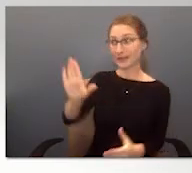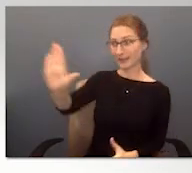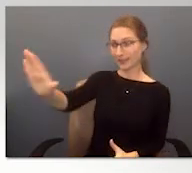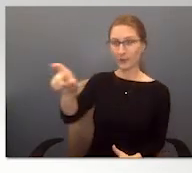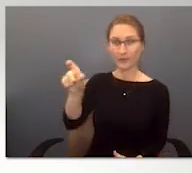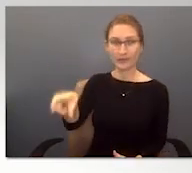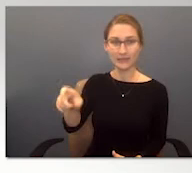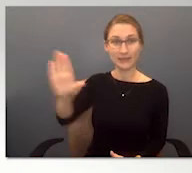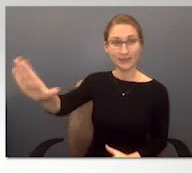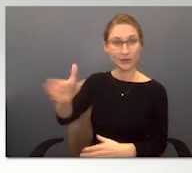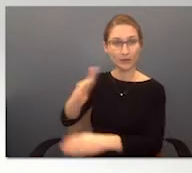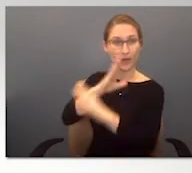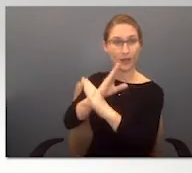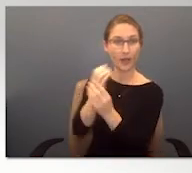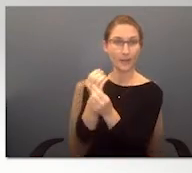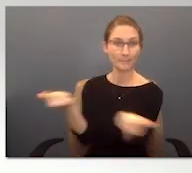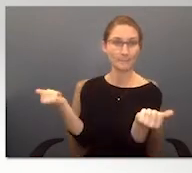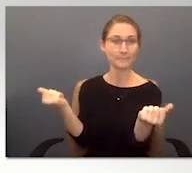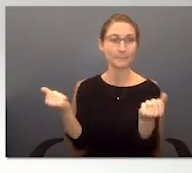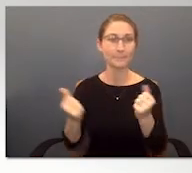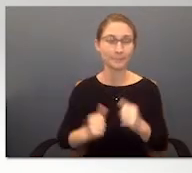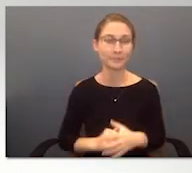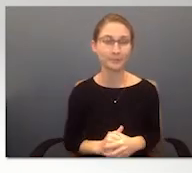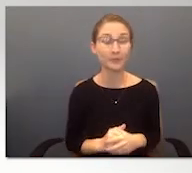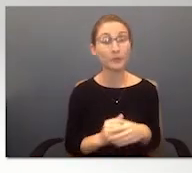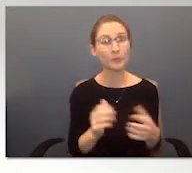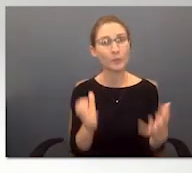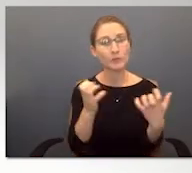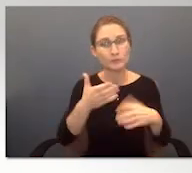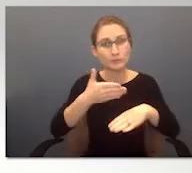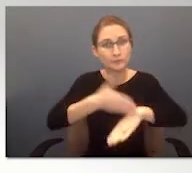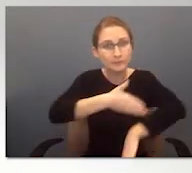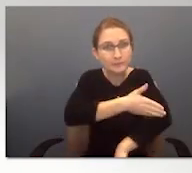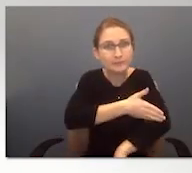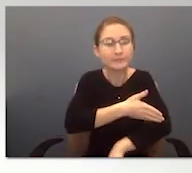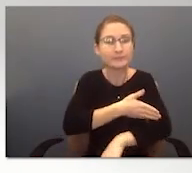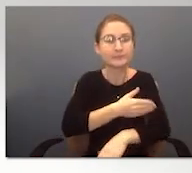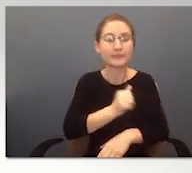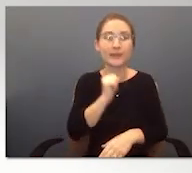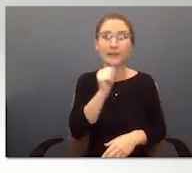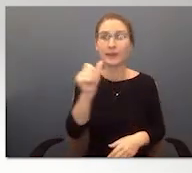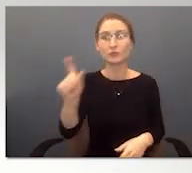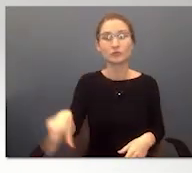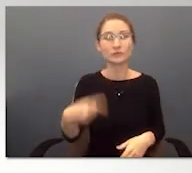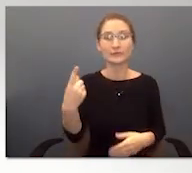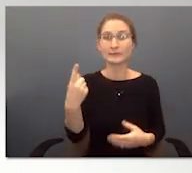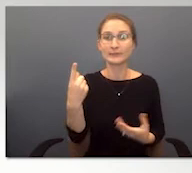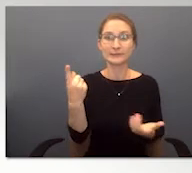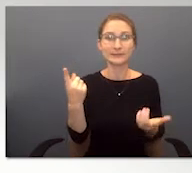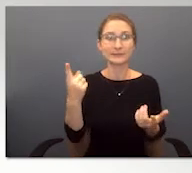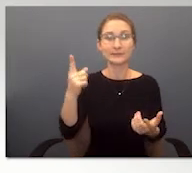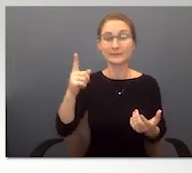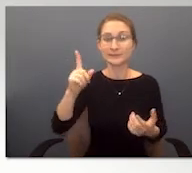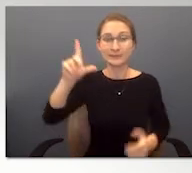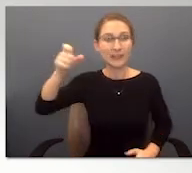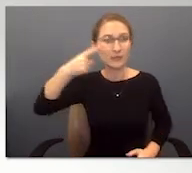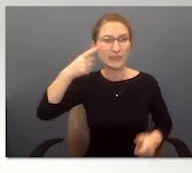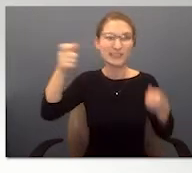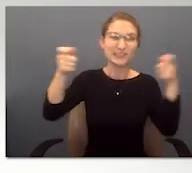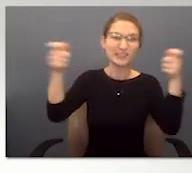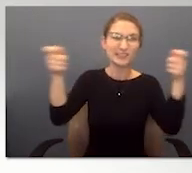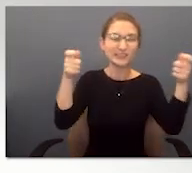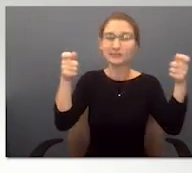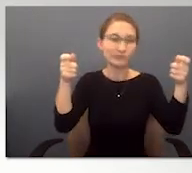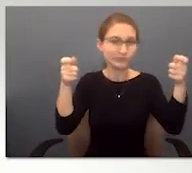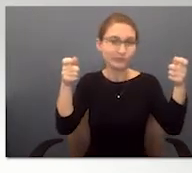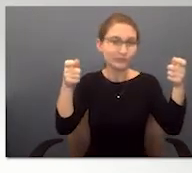families with special health care needs, and we want to make it better and not just a bureaucracy, which it can be. It's massive. So